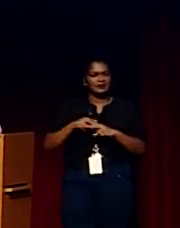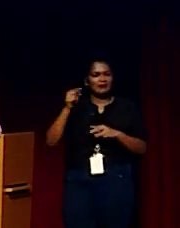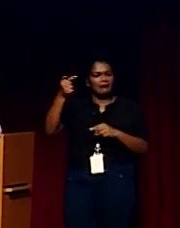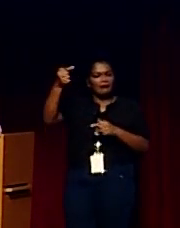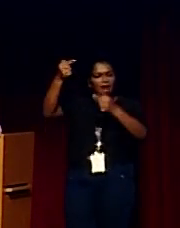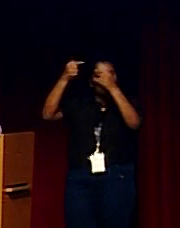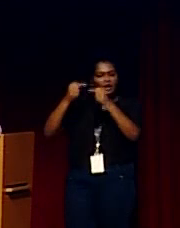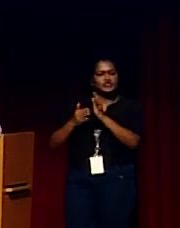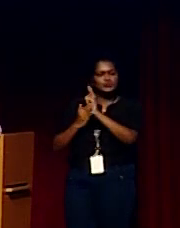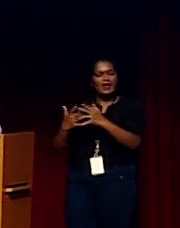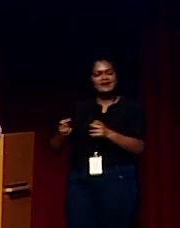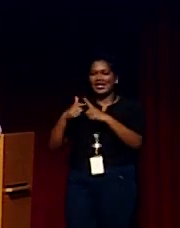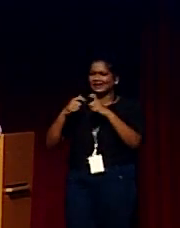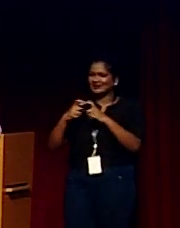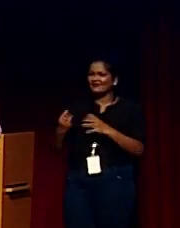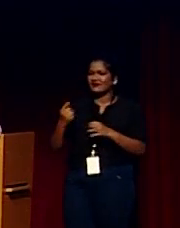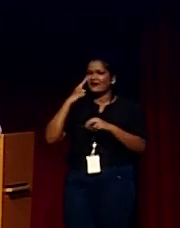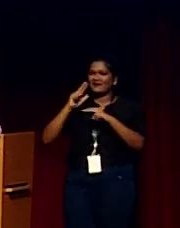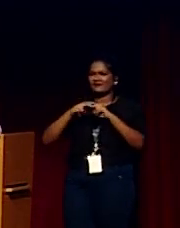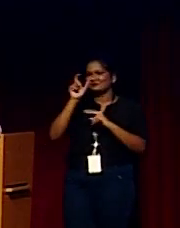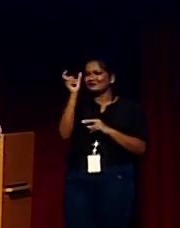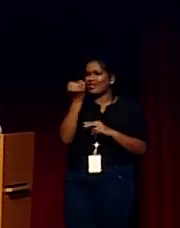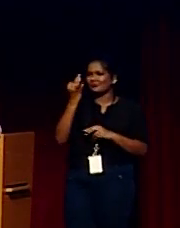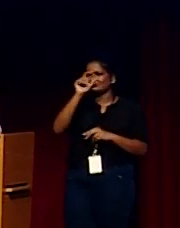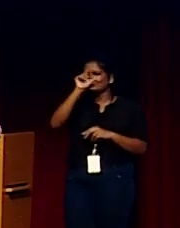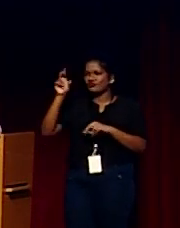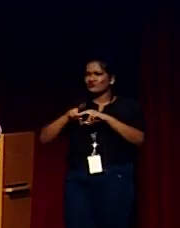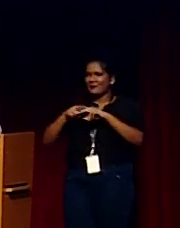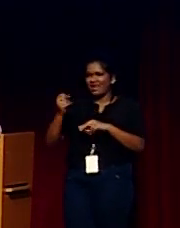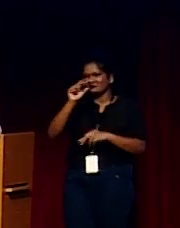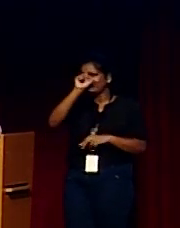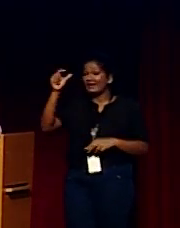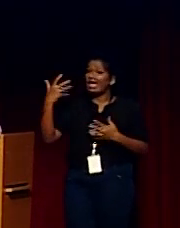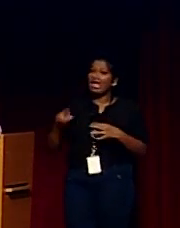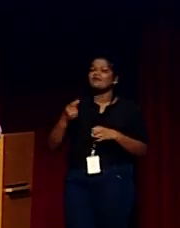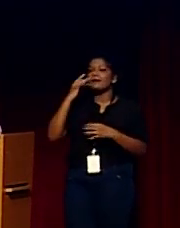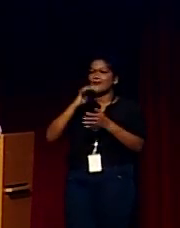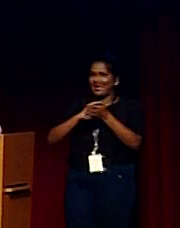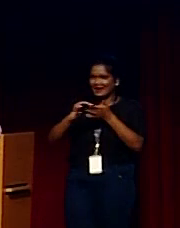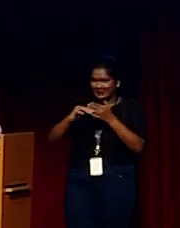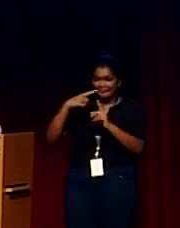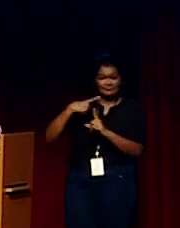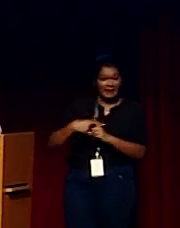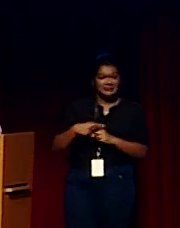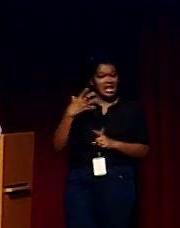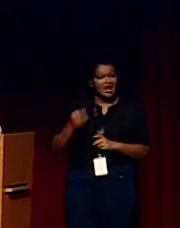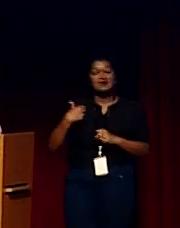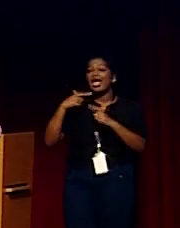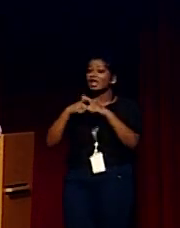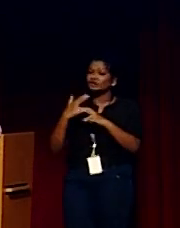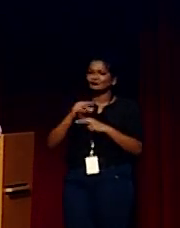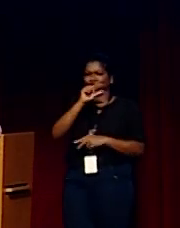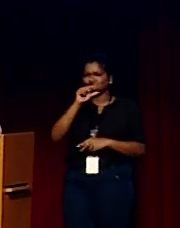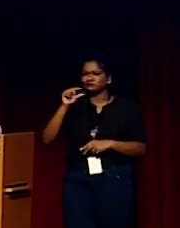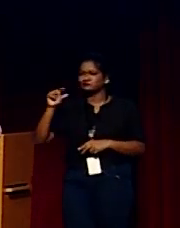page already. This is a work I've been doing with some Germans, therefore everything else, the text